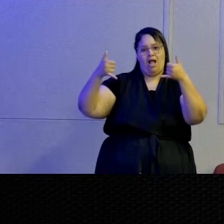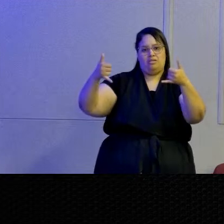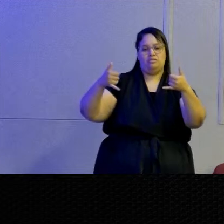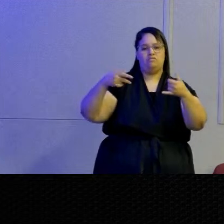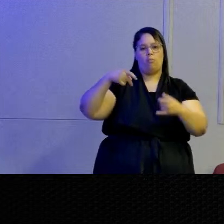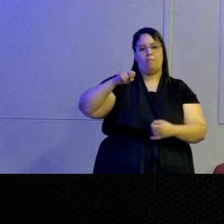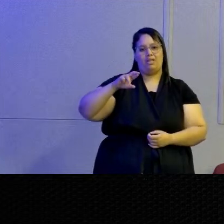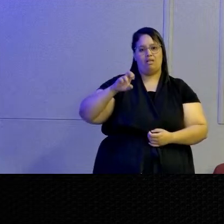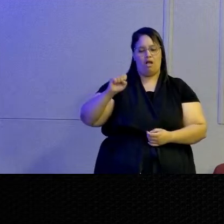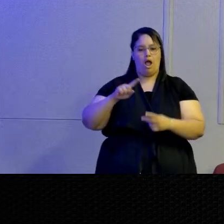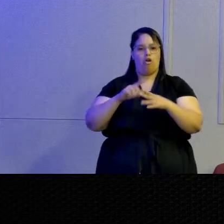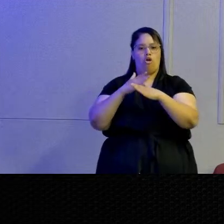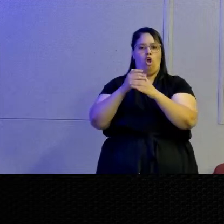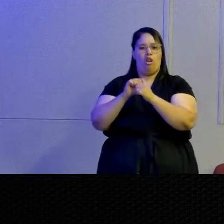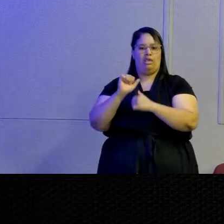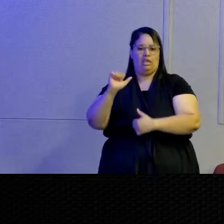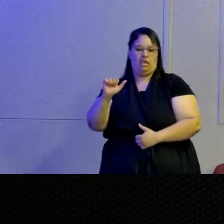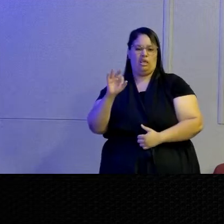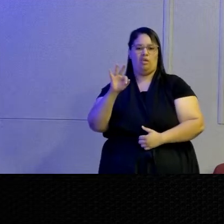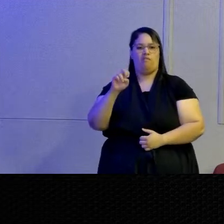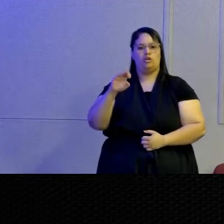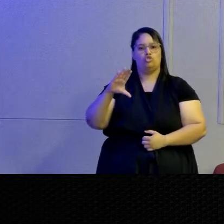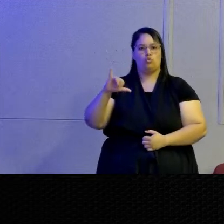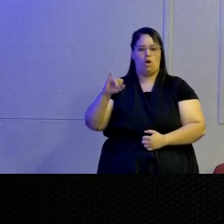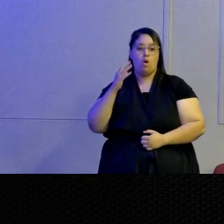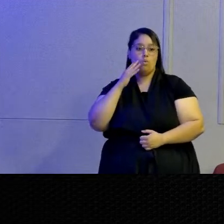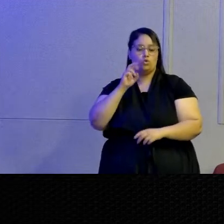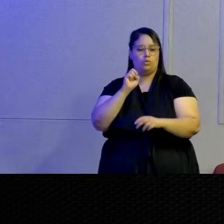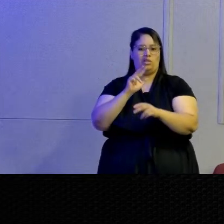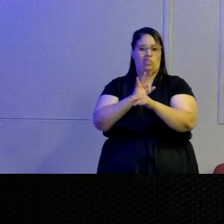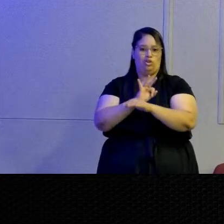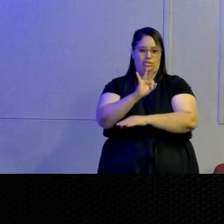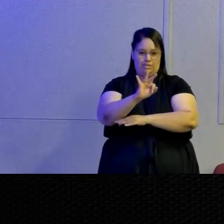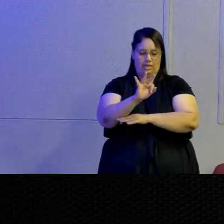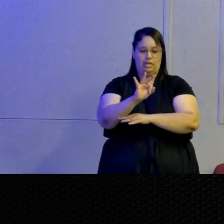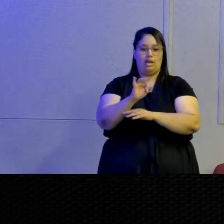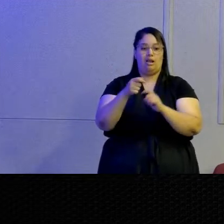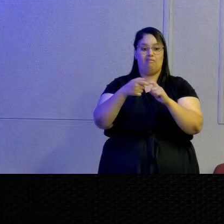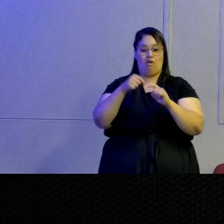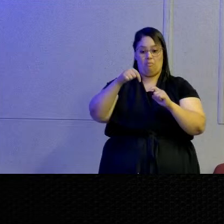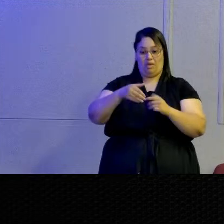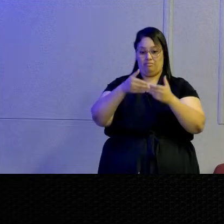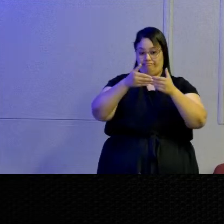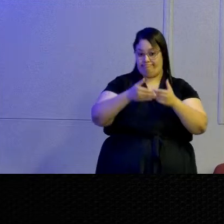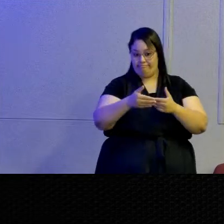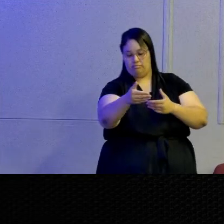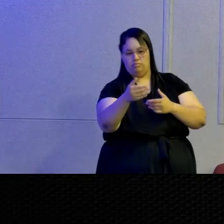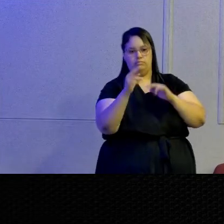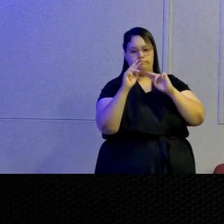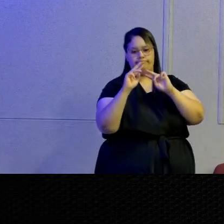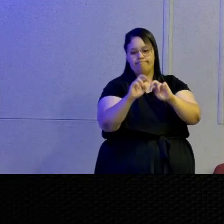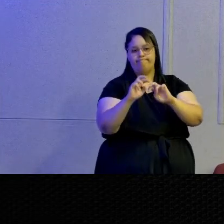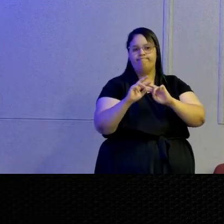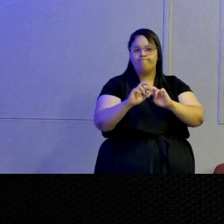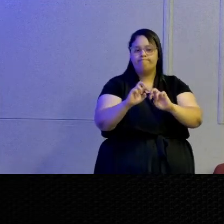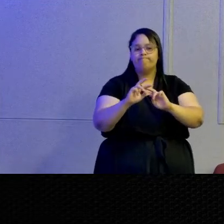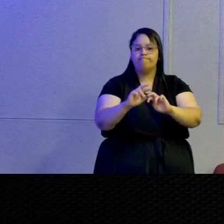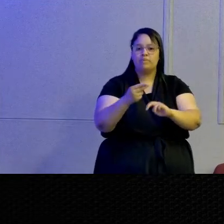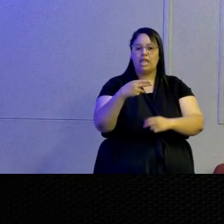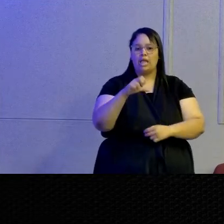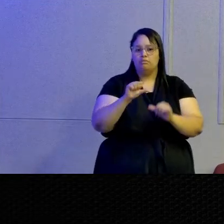François Englert in 2013, and since then, exploration of the Higgs has